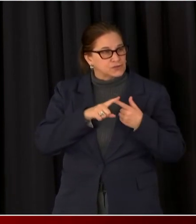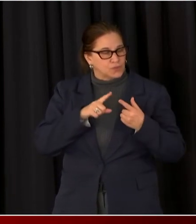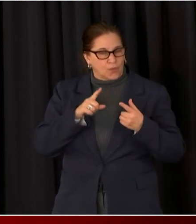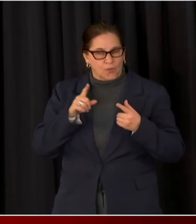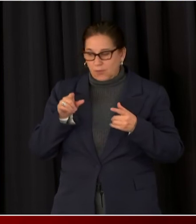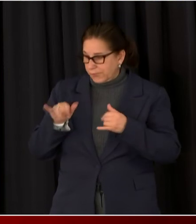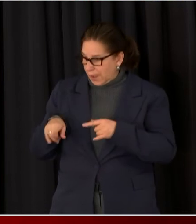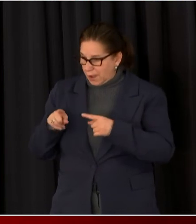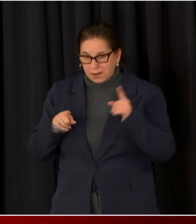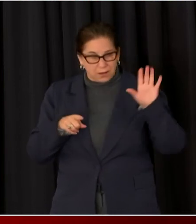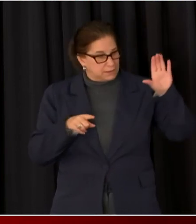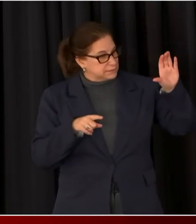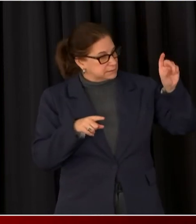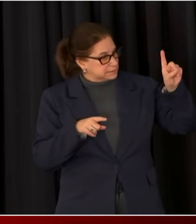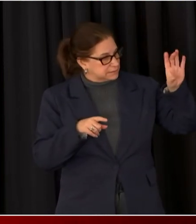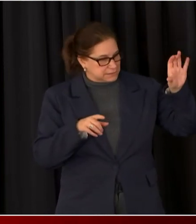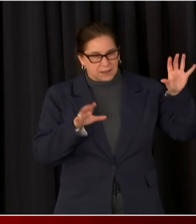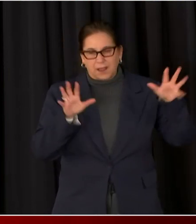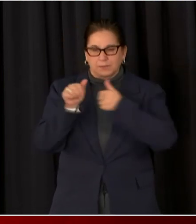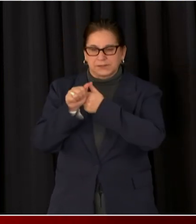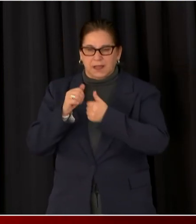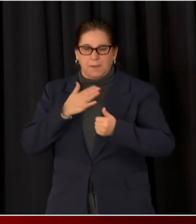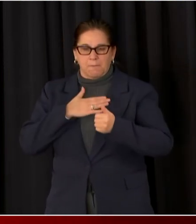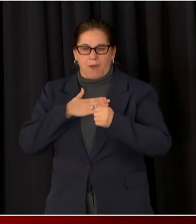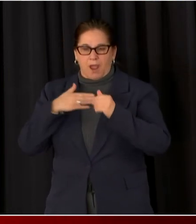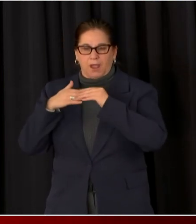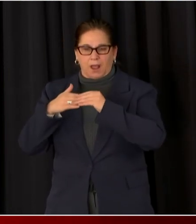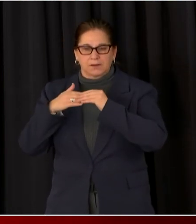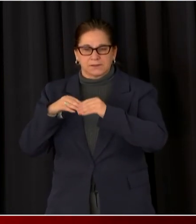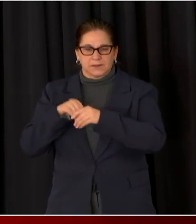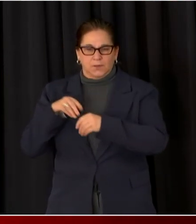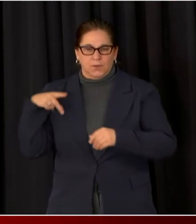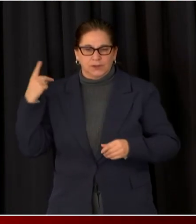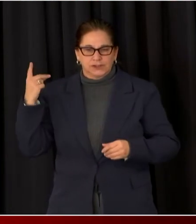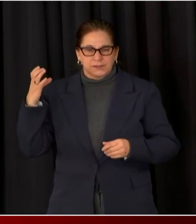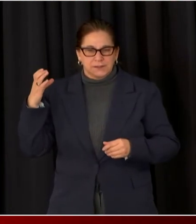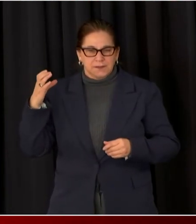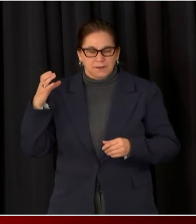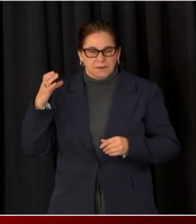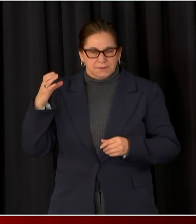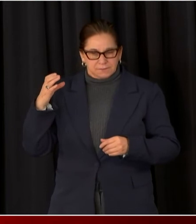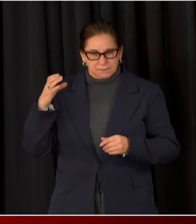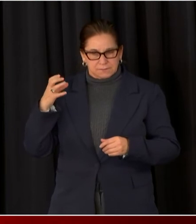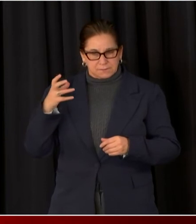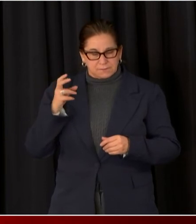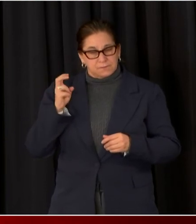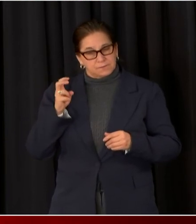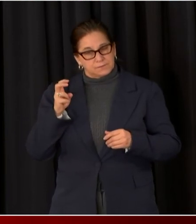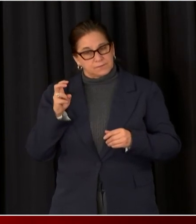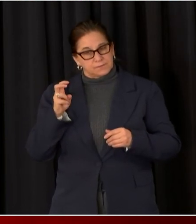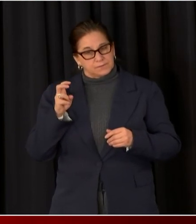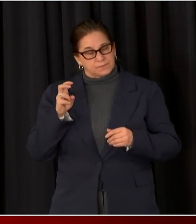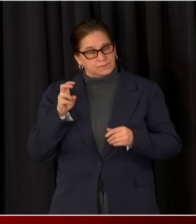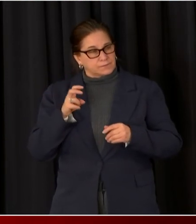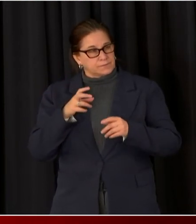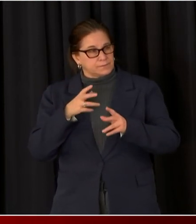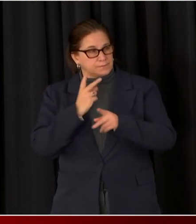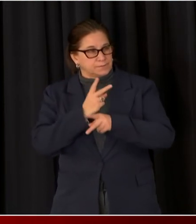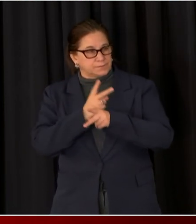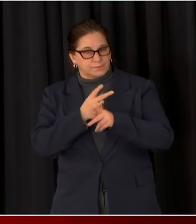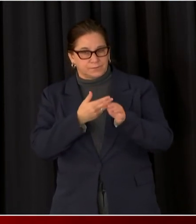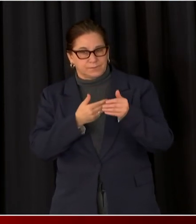Health has updated our guidance for close contacts to say that ending quarantine after 10